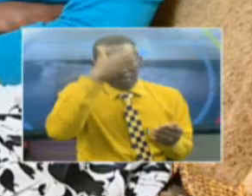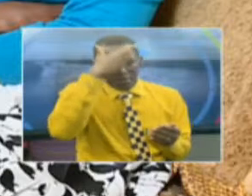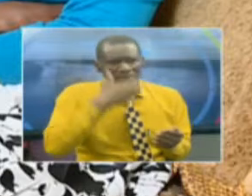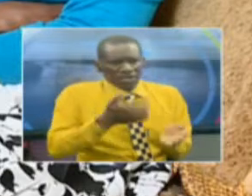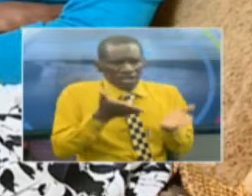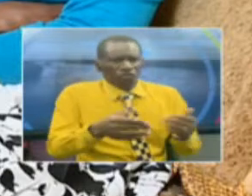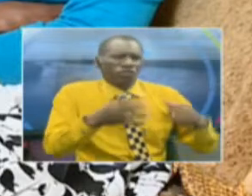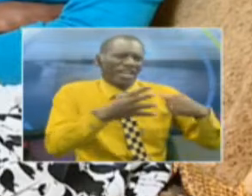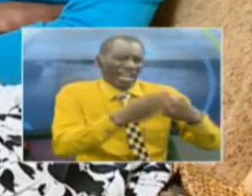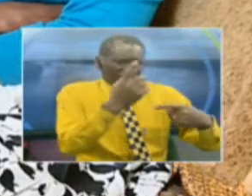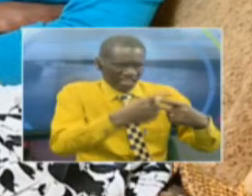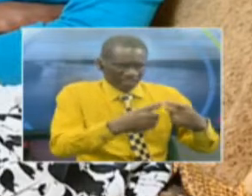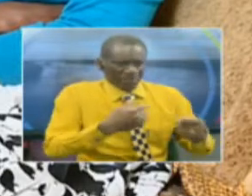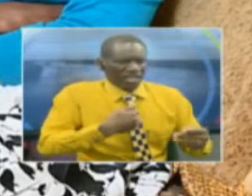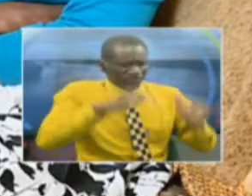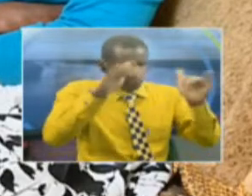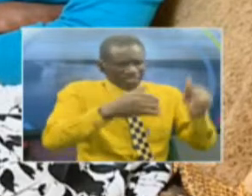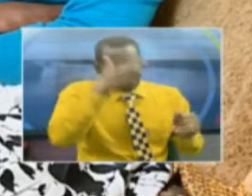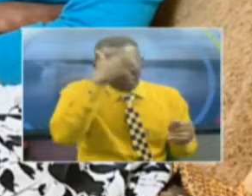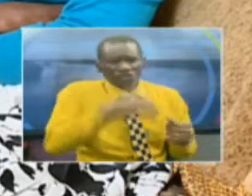now 9 years.